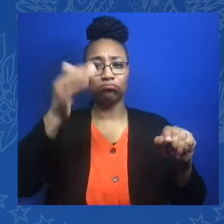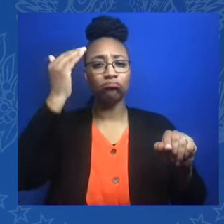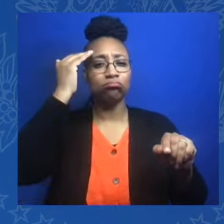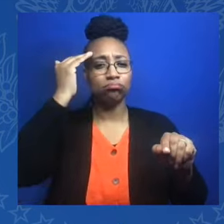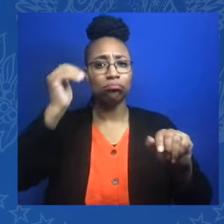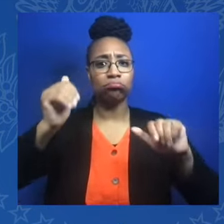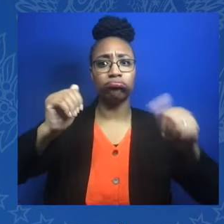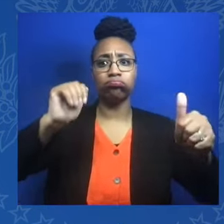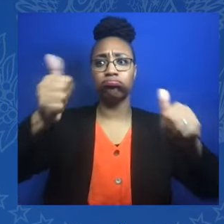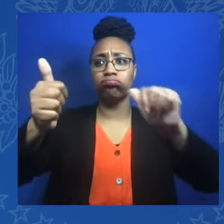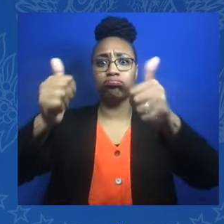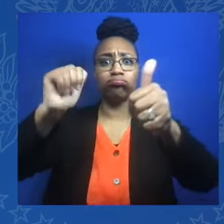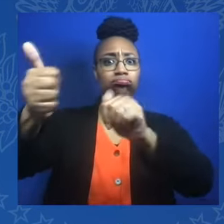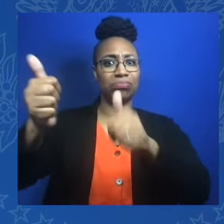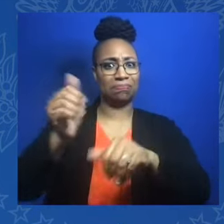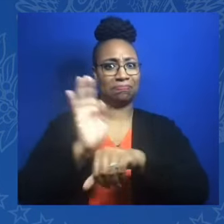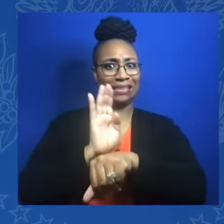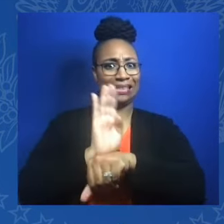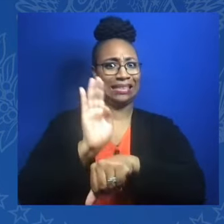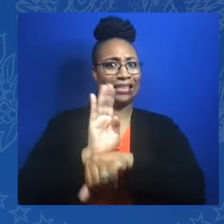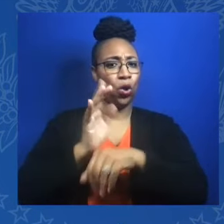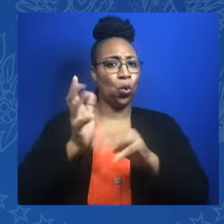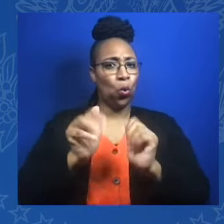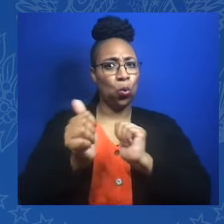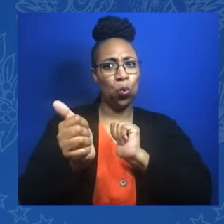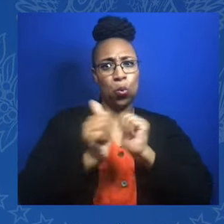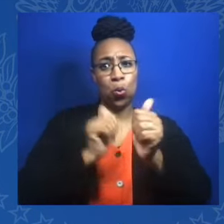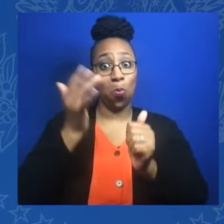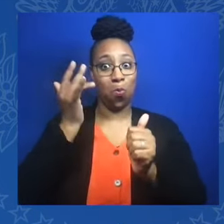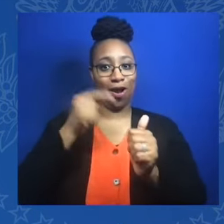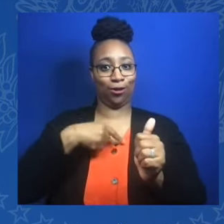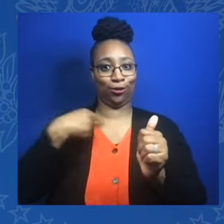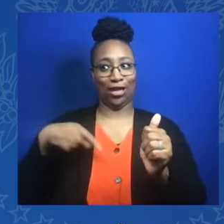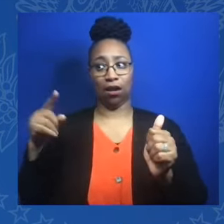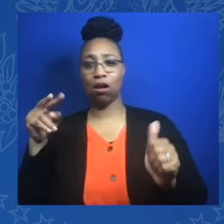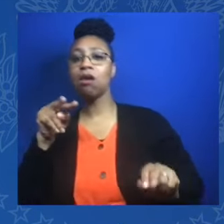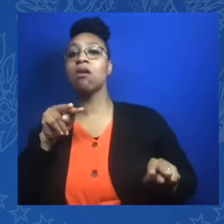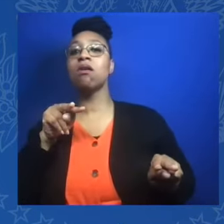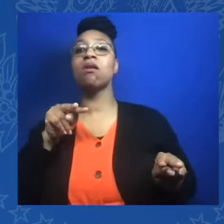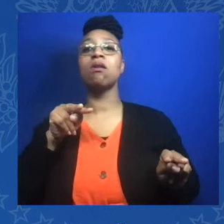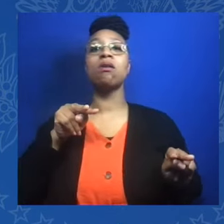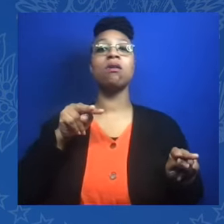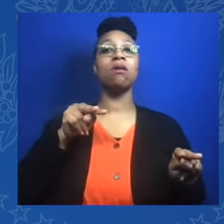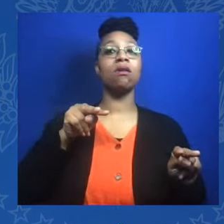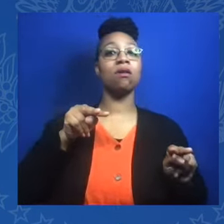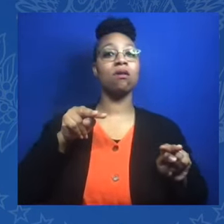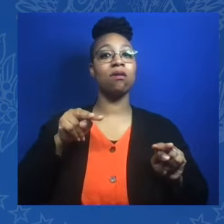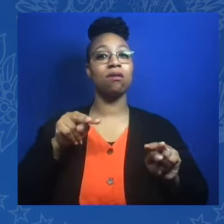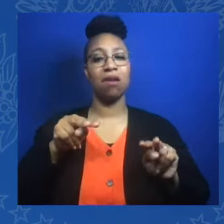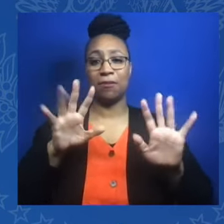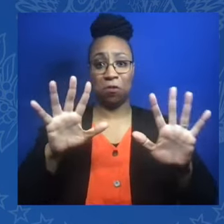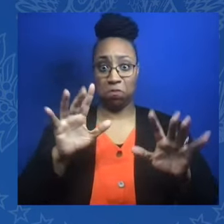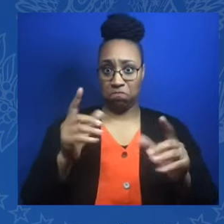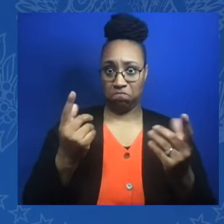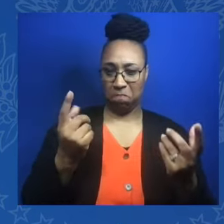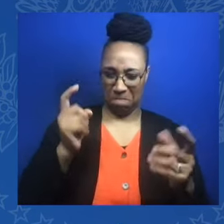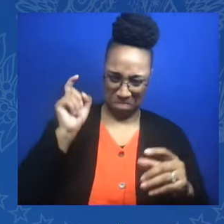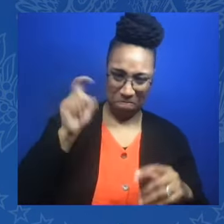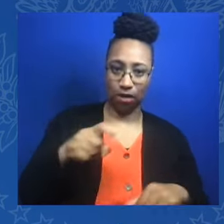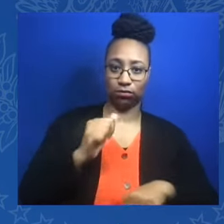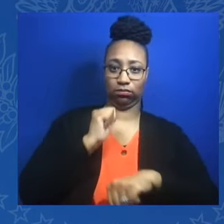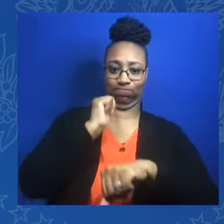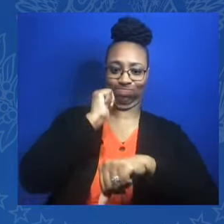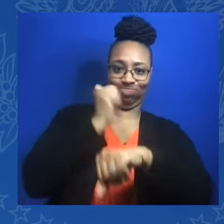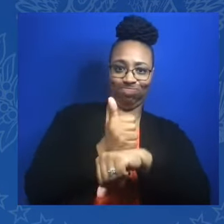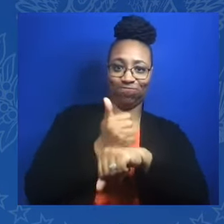we turn to each other now to build up a North American market on everything from semiconductors to solar panel